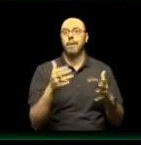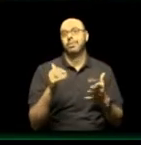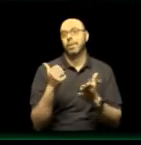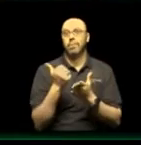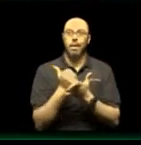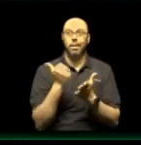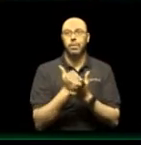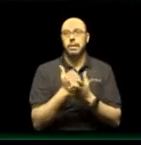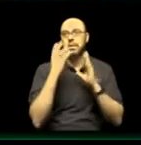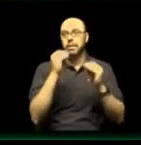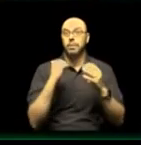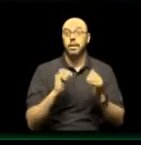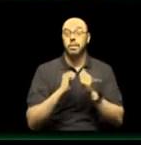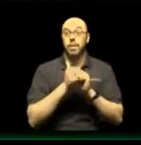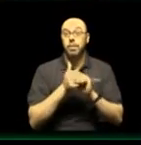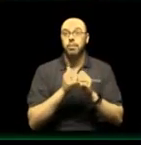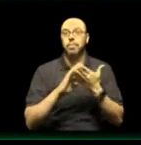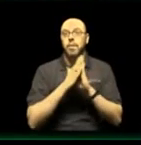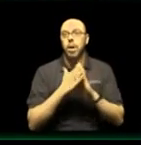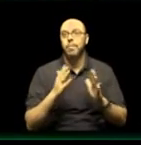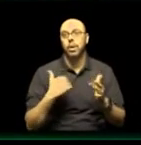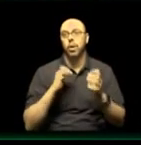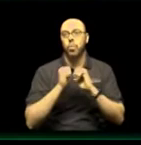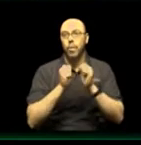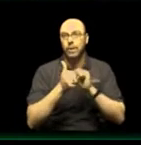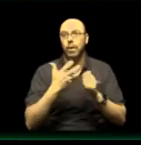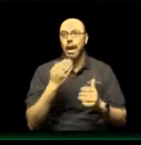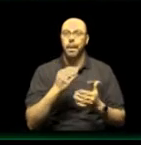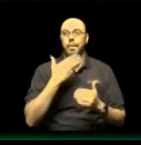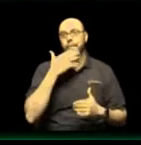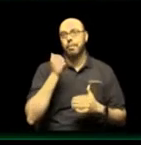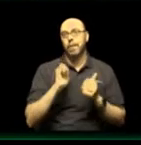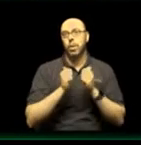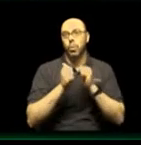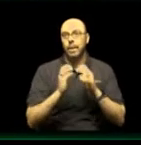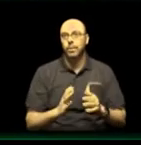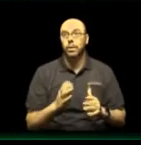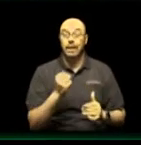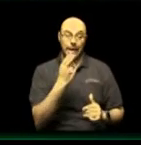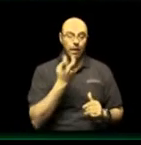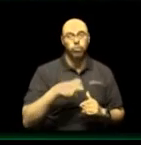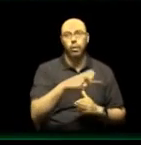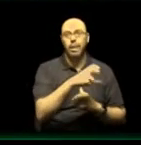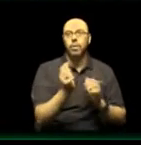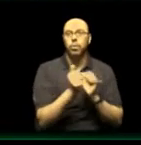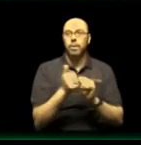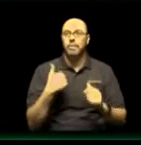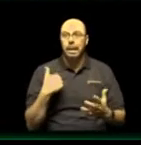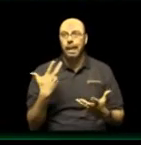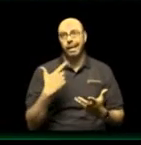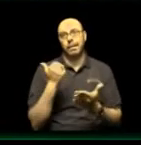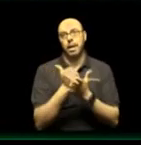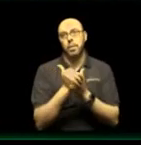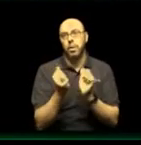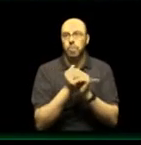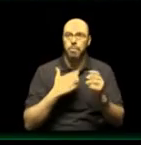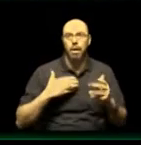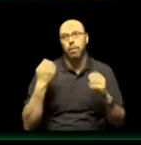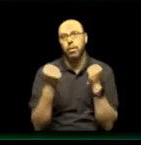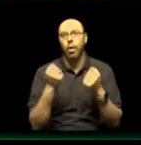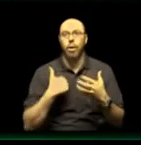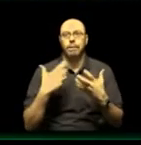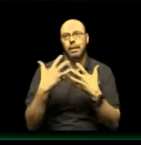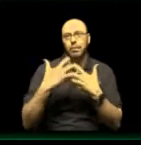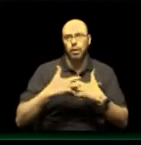to become a racer, a better racer. Yeah. He traveled with me in how to talk about a car, how about an